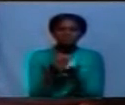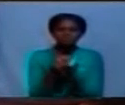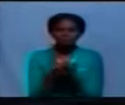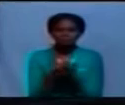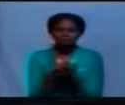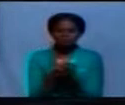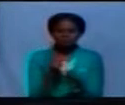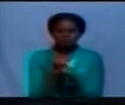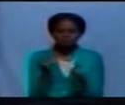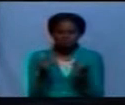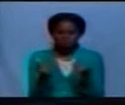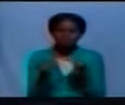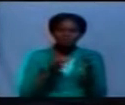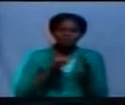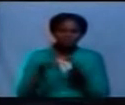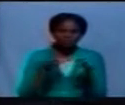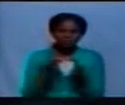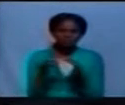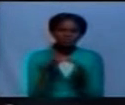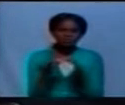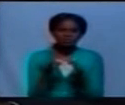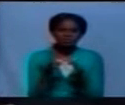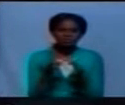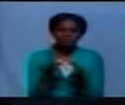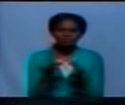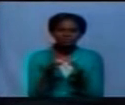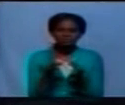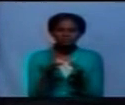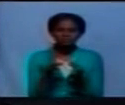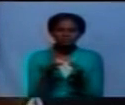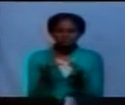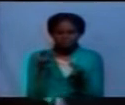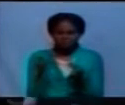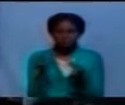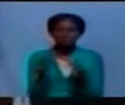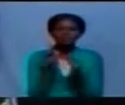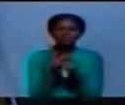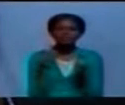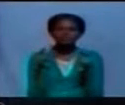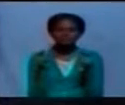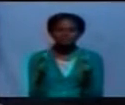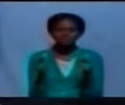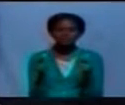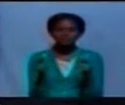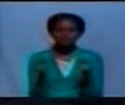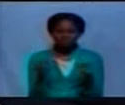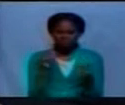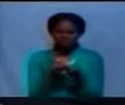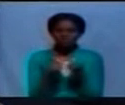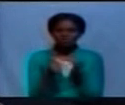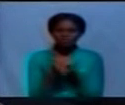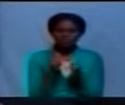me just explain that the interest rate factor is quite a multifaceted kind of issue.